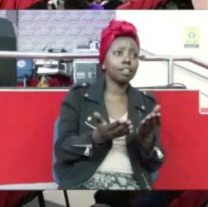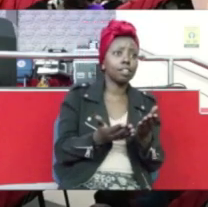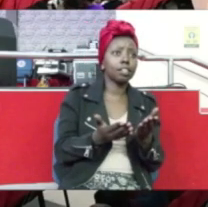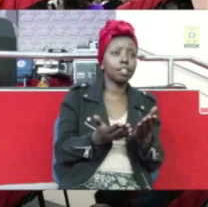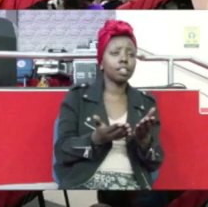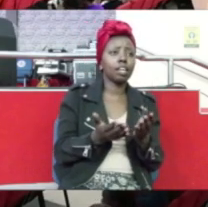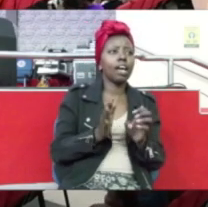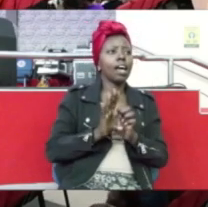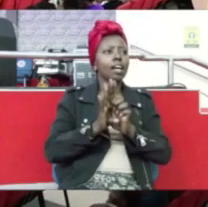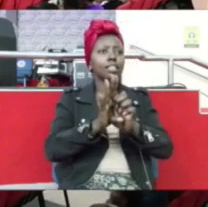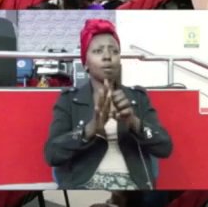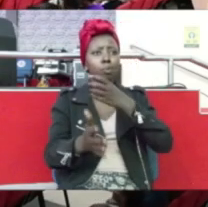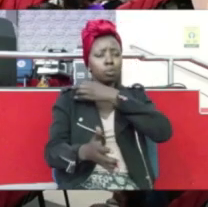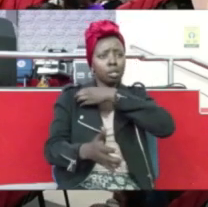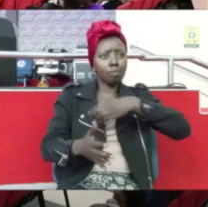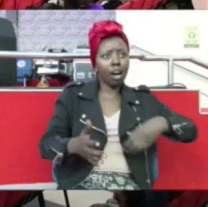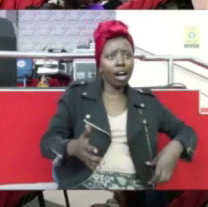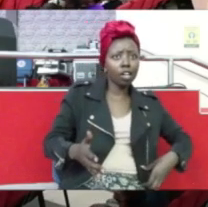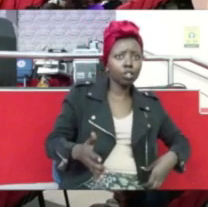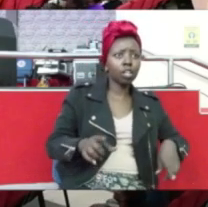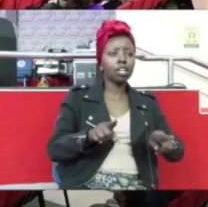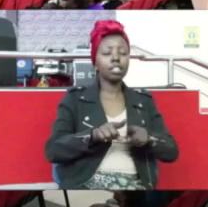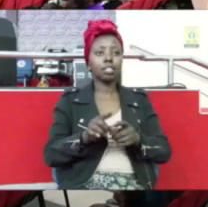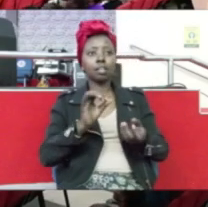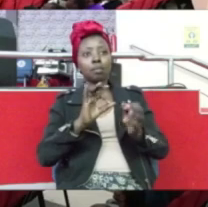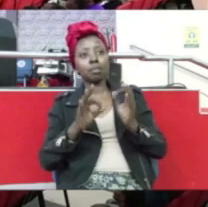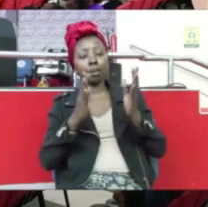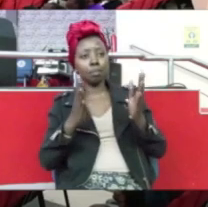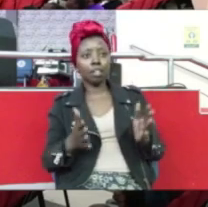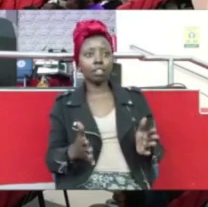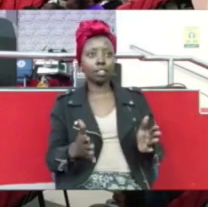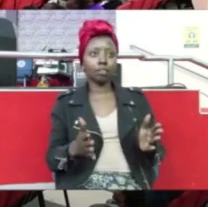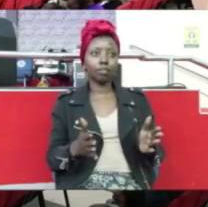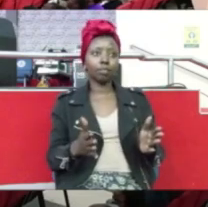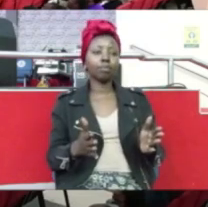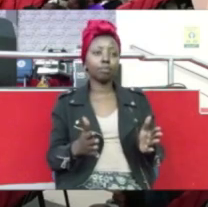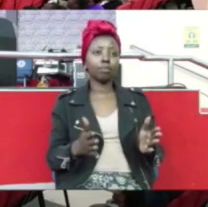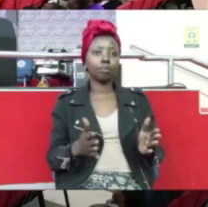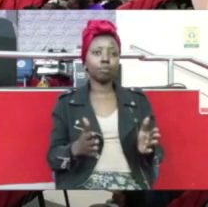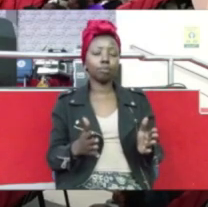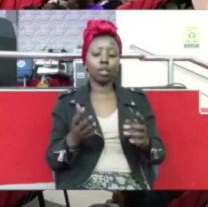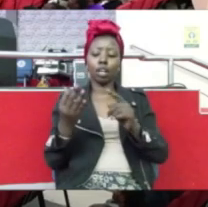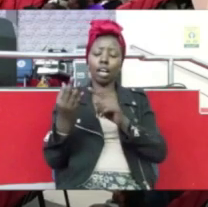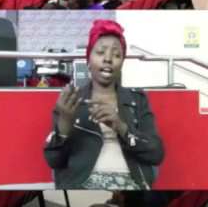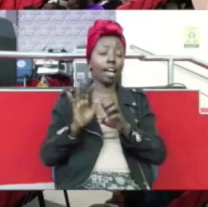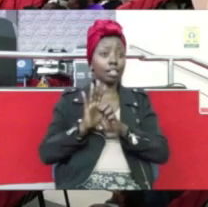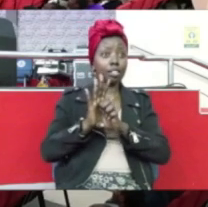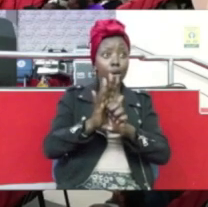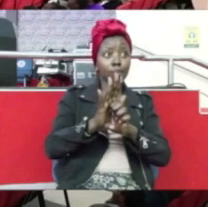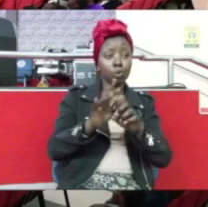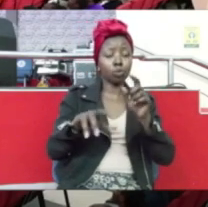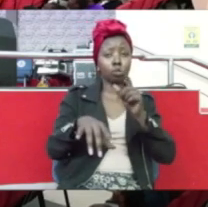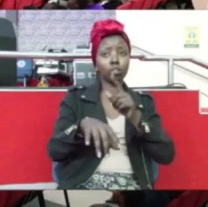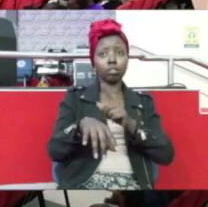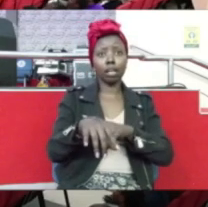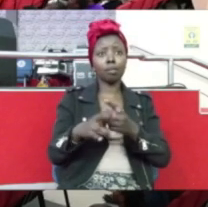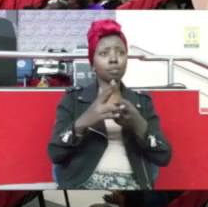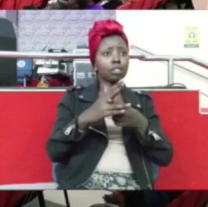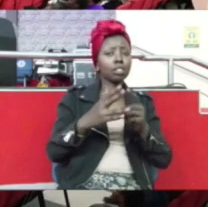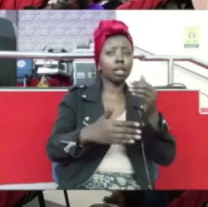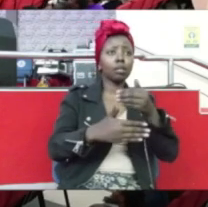ambazo ungelipiwa kupeana bure. Praise the name of the Lord. Like for instance, when we start building the cathedral,